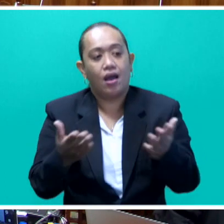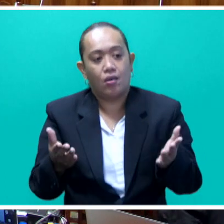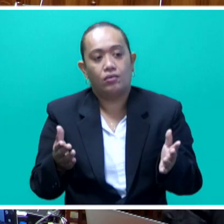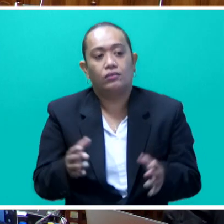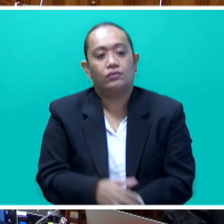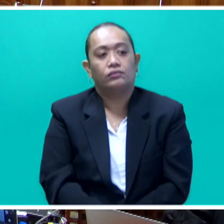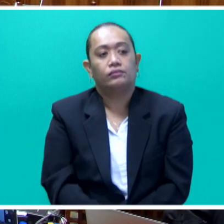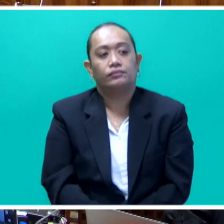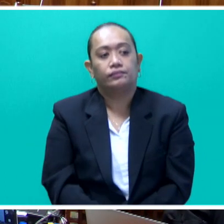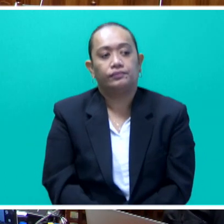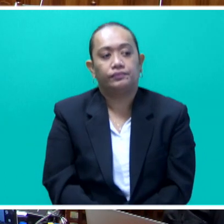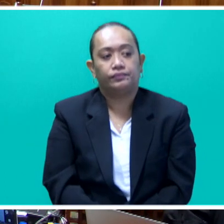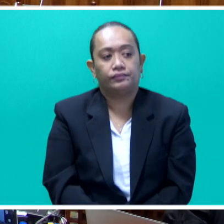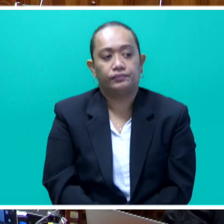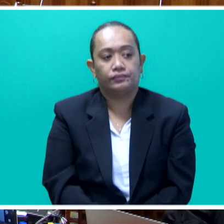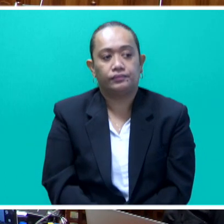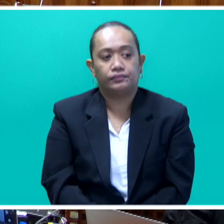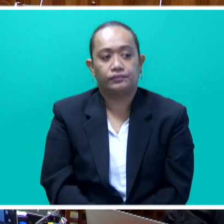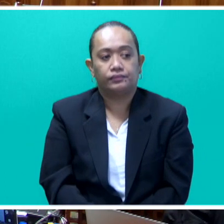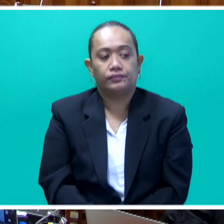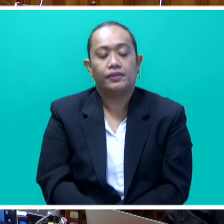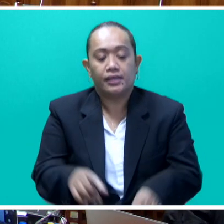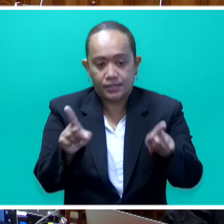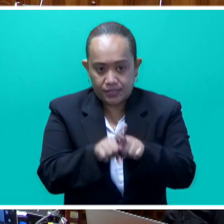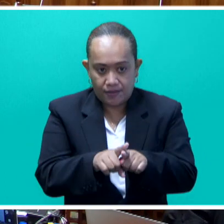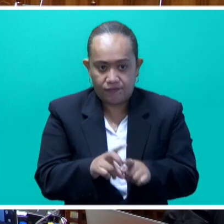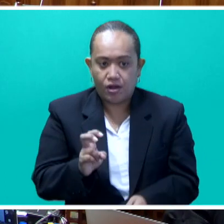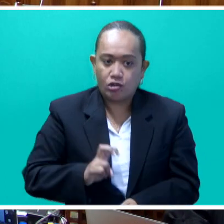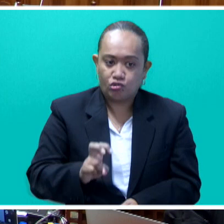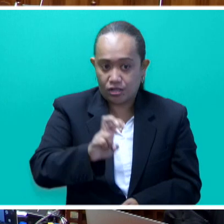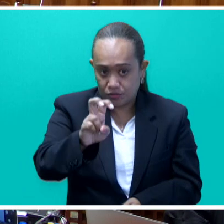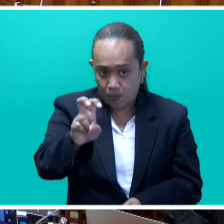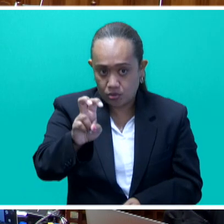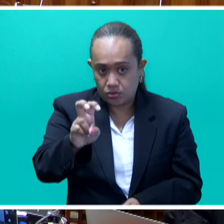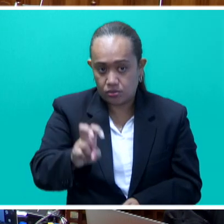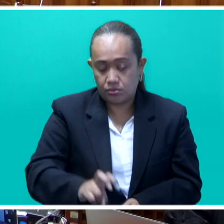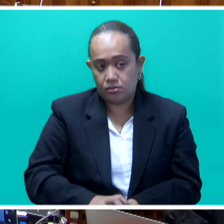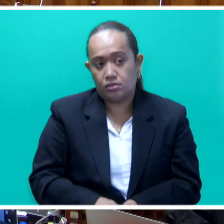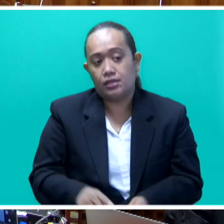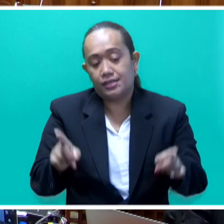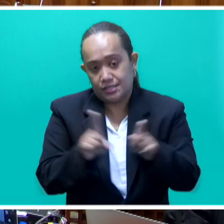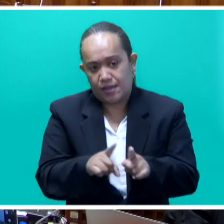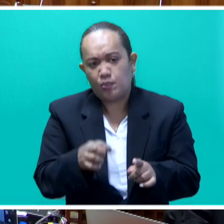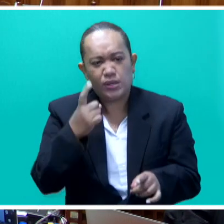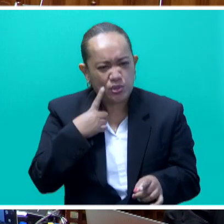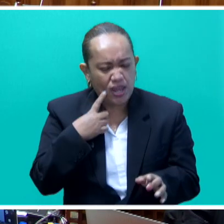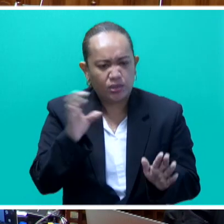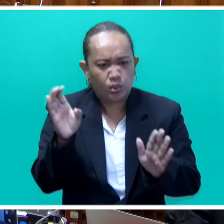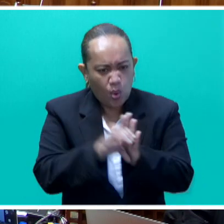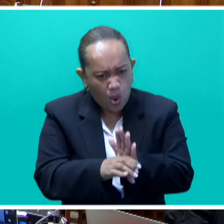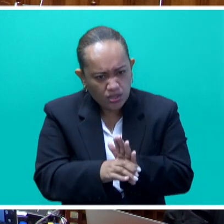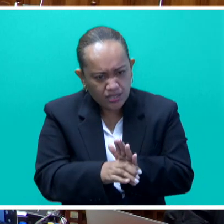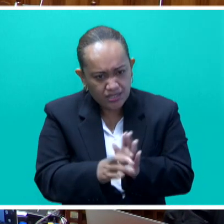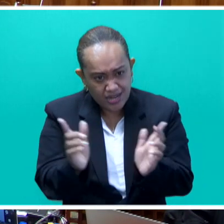contemplated. With respect to our transport sector, sir, we acknowledge that transport is cross-cutting to all sectors of the